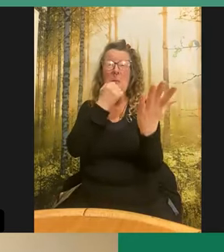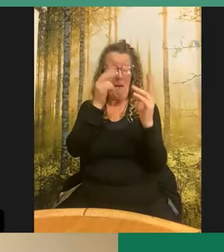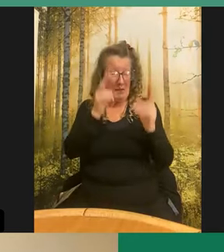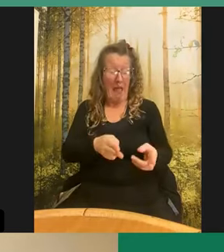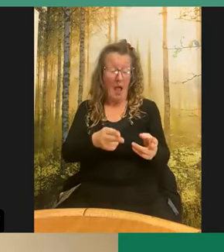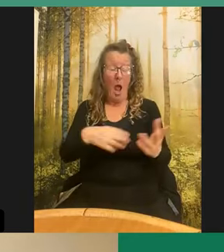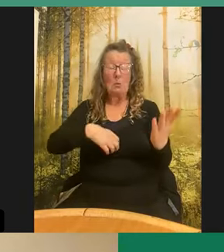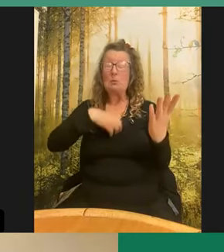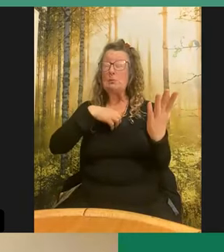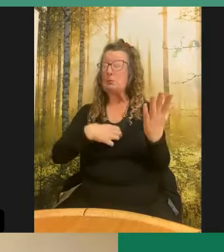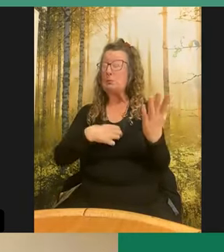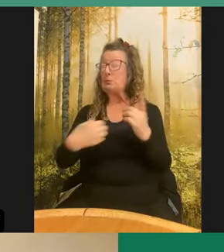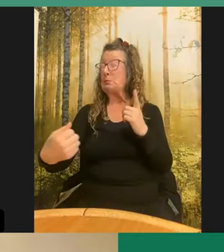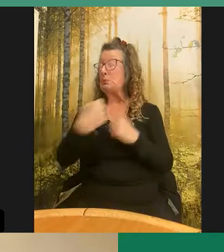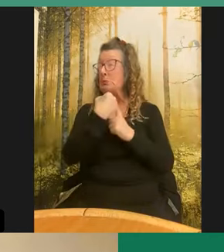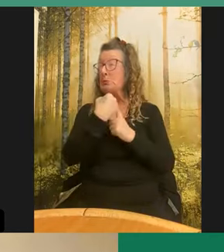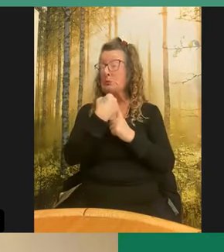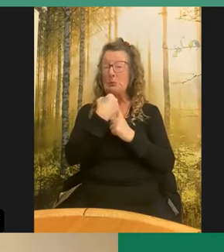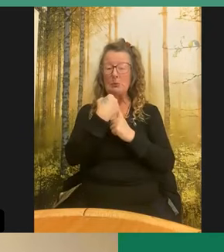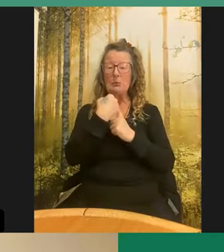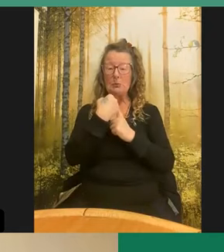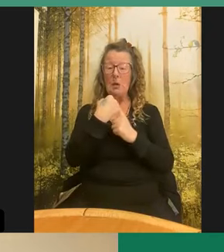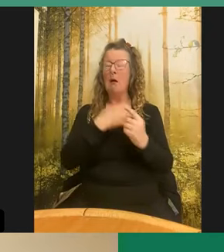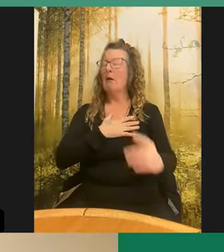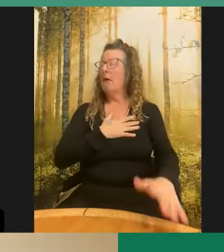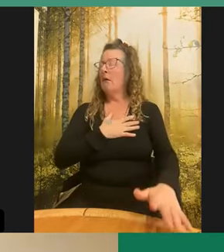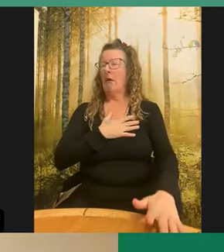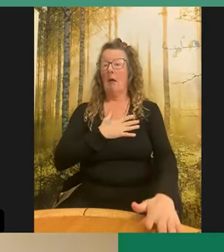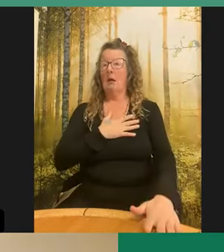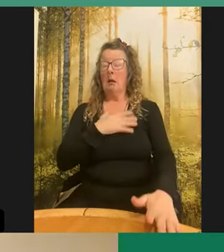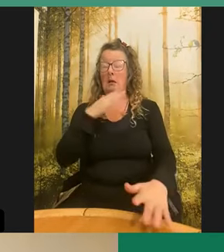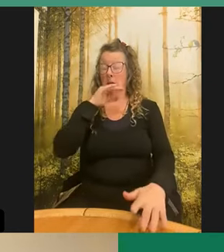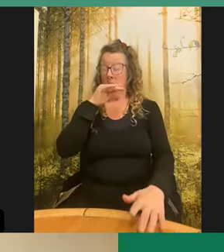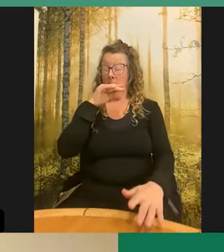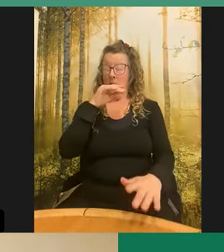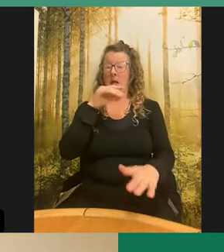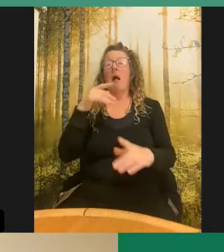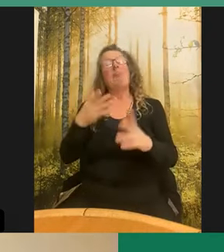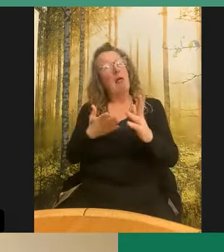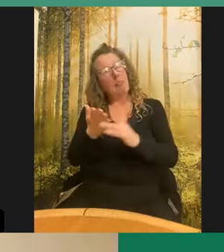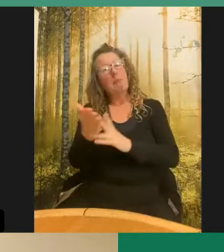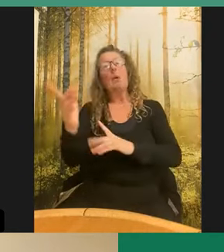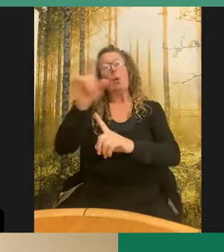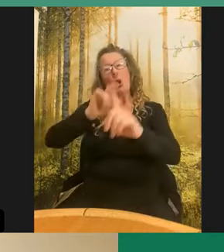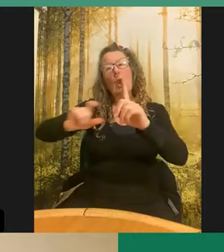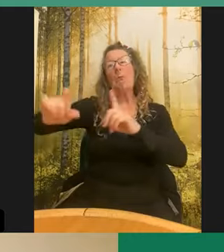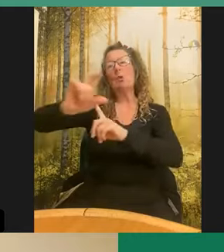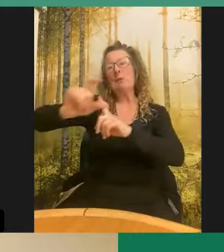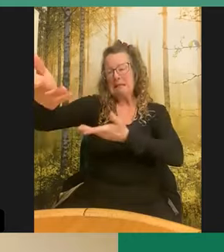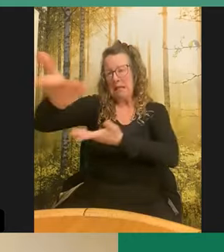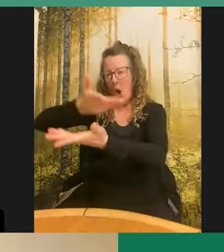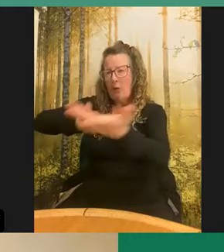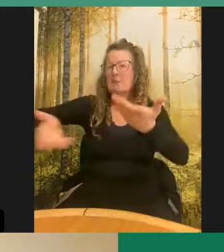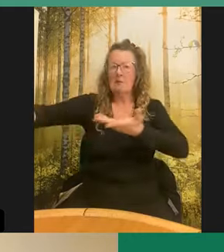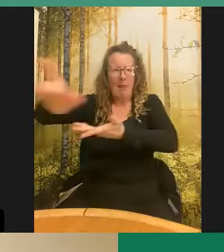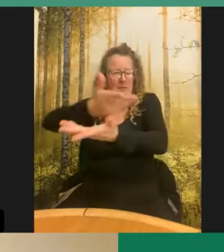I just thought it was just it's really upsetting. And through community consultation, I was very worried about this, putting these things out, because I thought